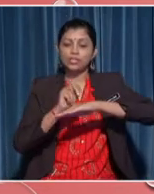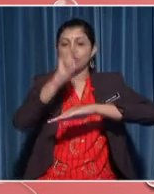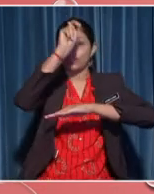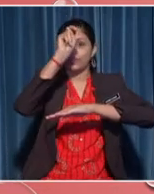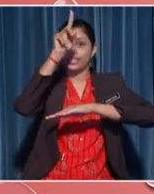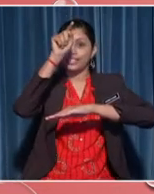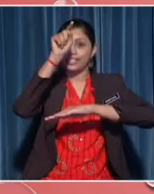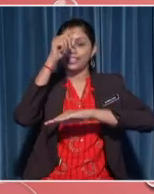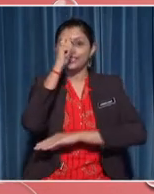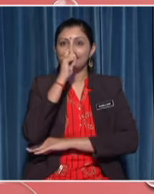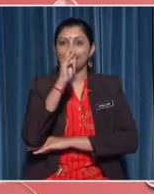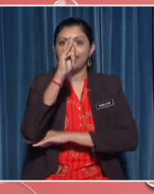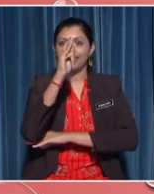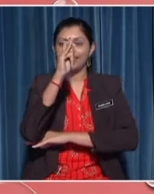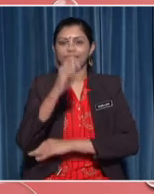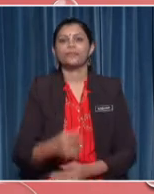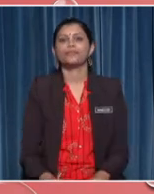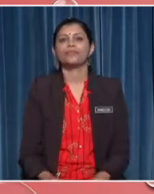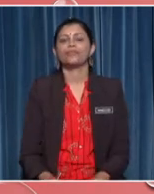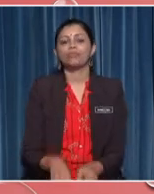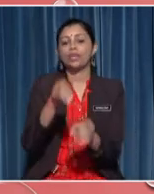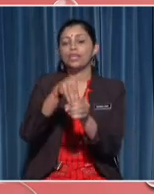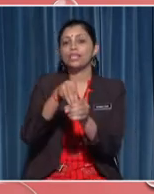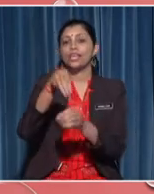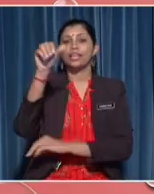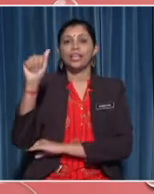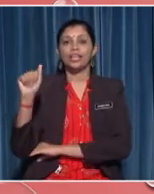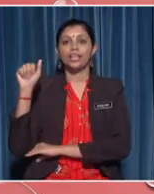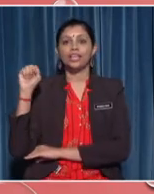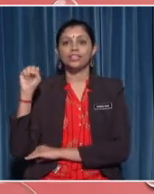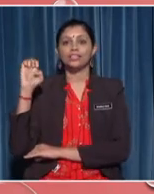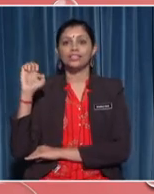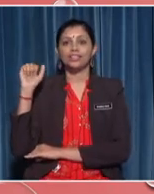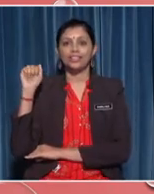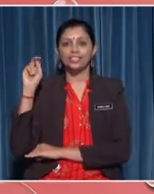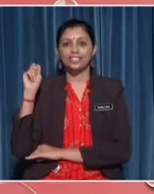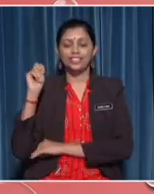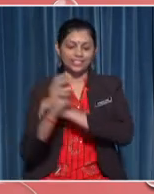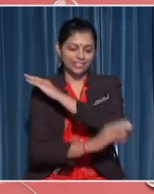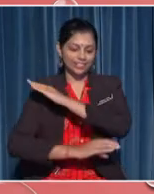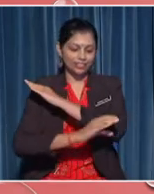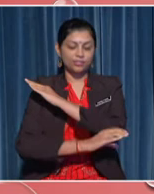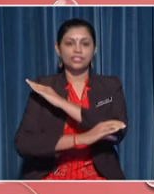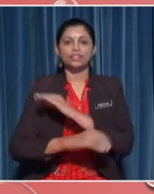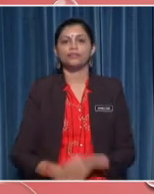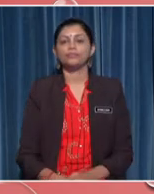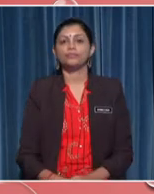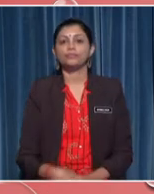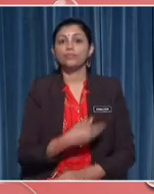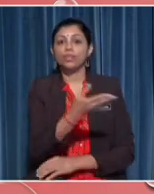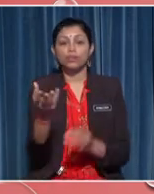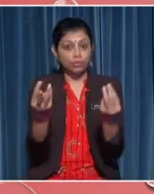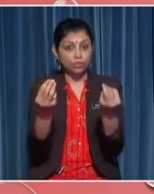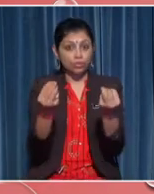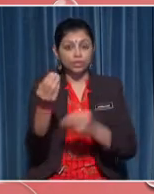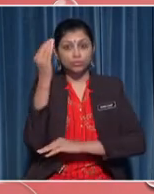country, and it is also a member of the ASEAN countries. Do you like to learn